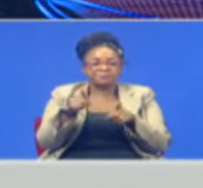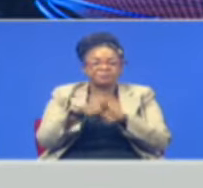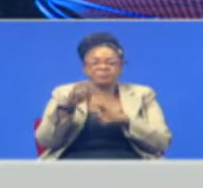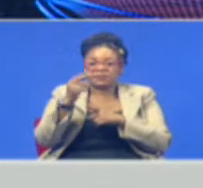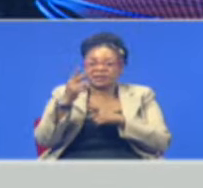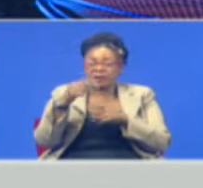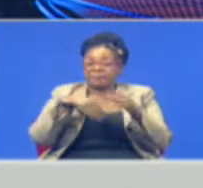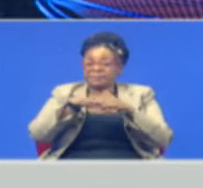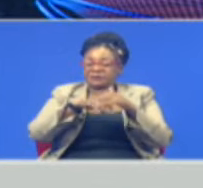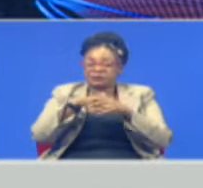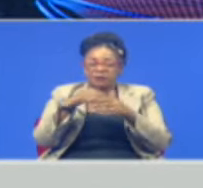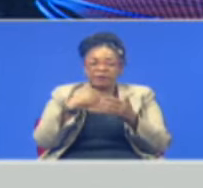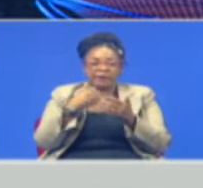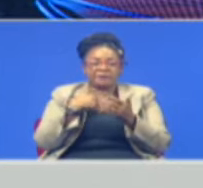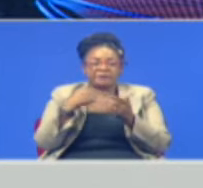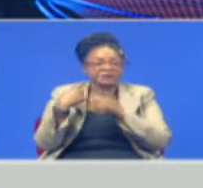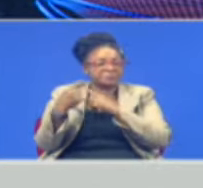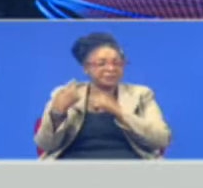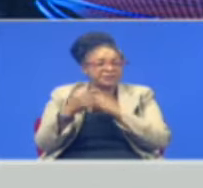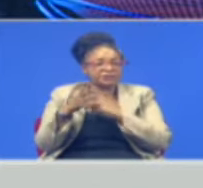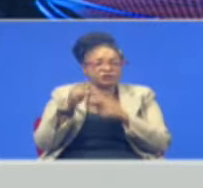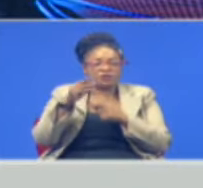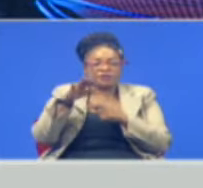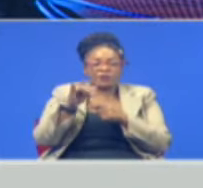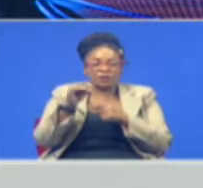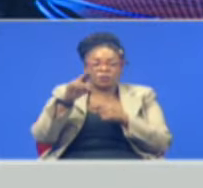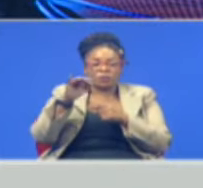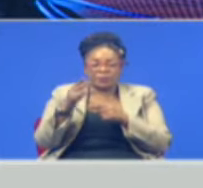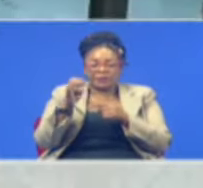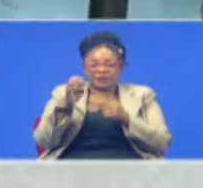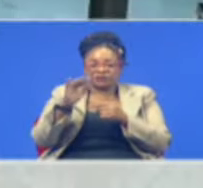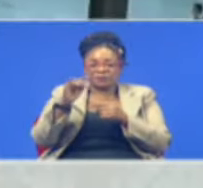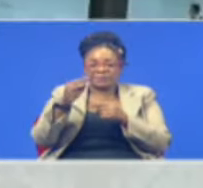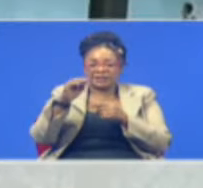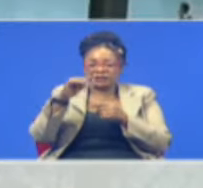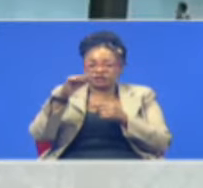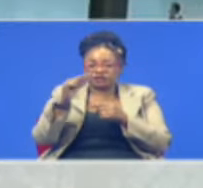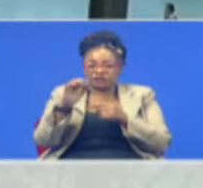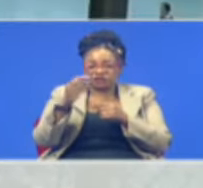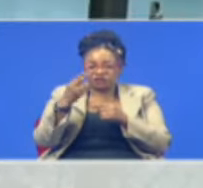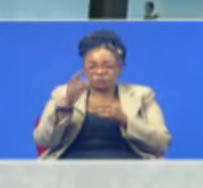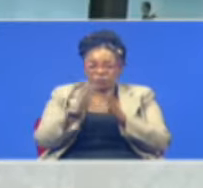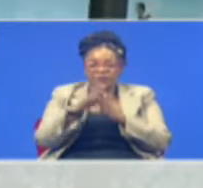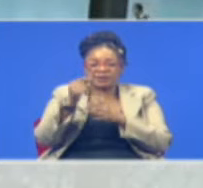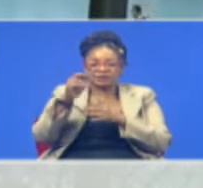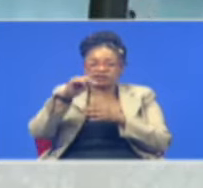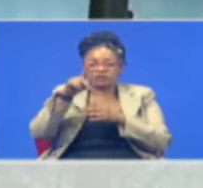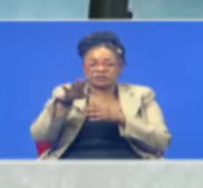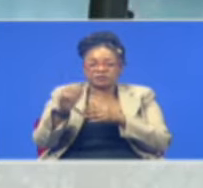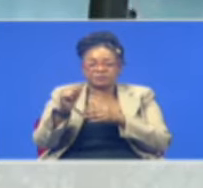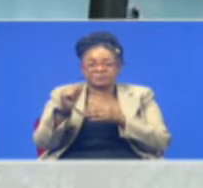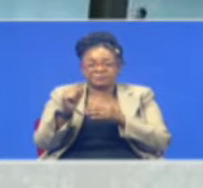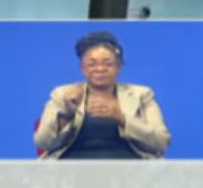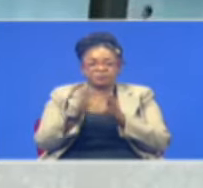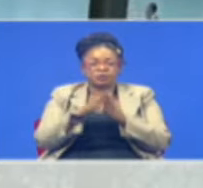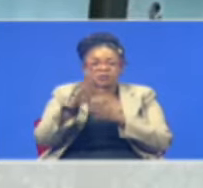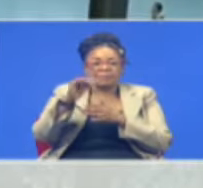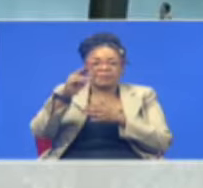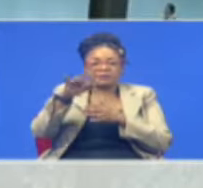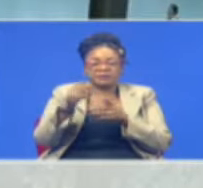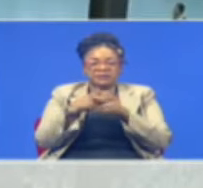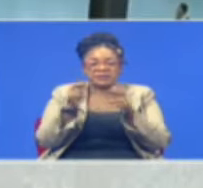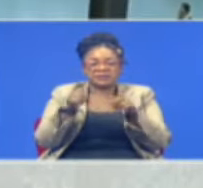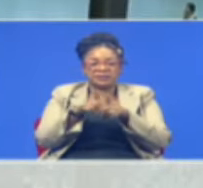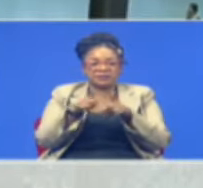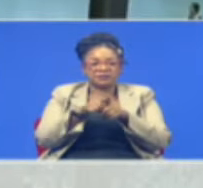Gitau fielded experienced duo of Ruth Jebnetich and Triza Atuka, with Betty Sifuna starting as the libero.